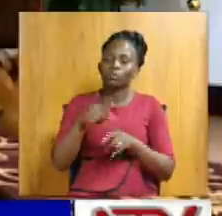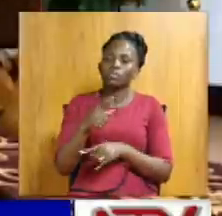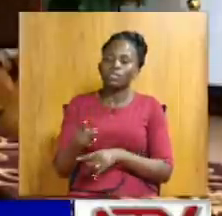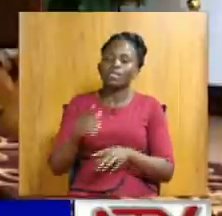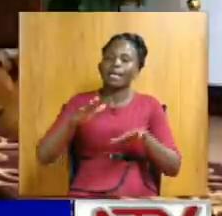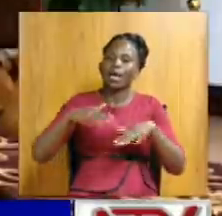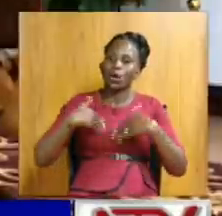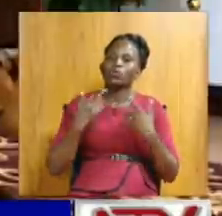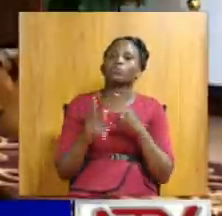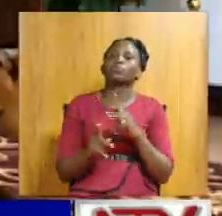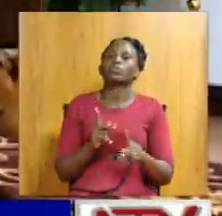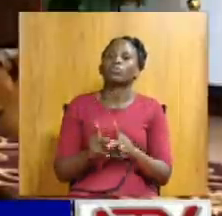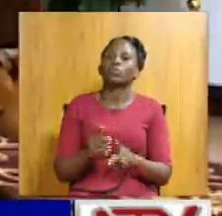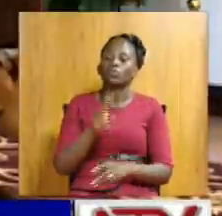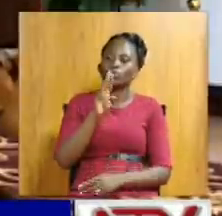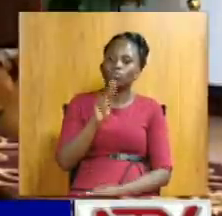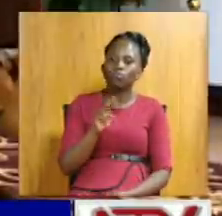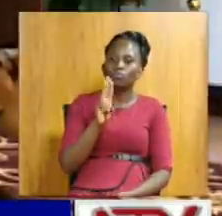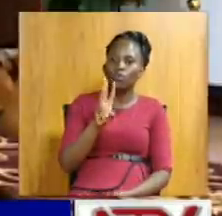people, Mwanga,